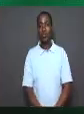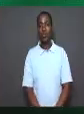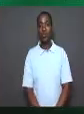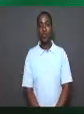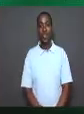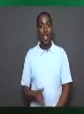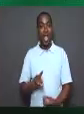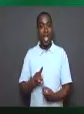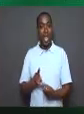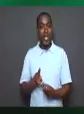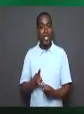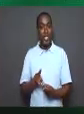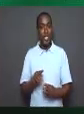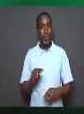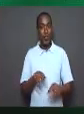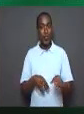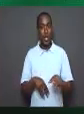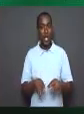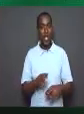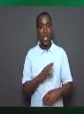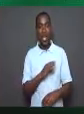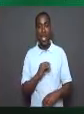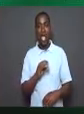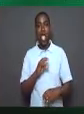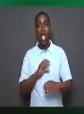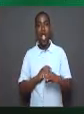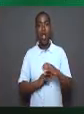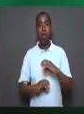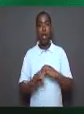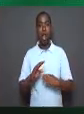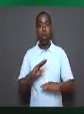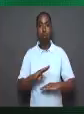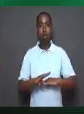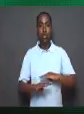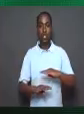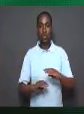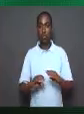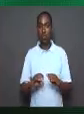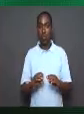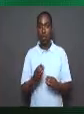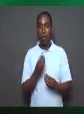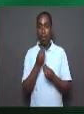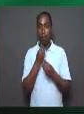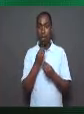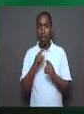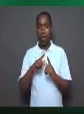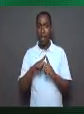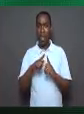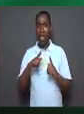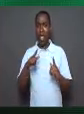Digestion is a mechanical and chemical process of breaking down